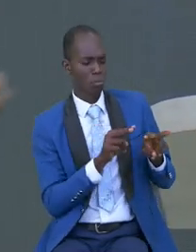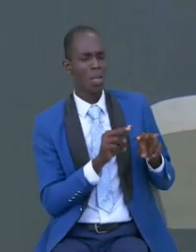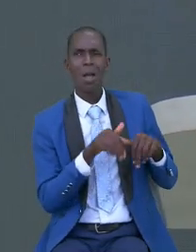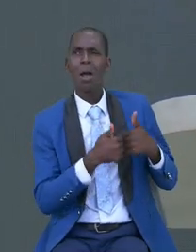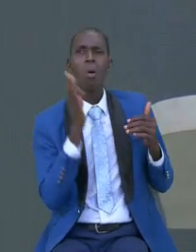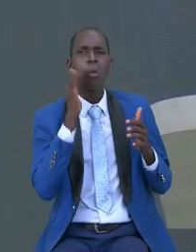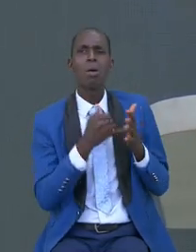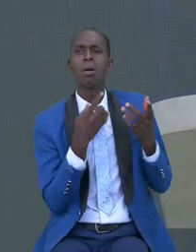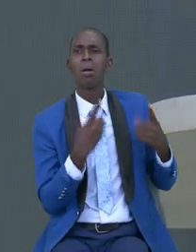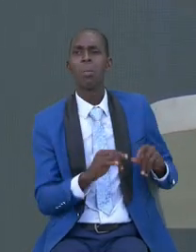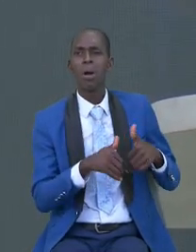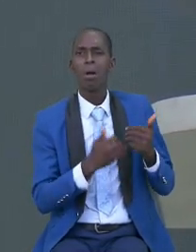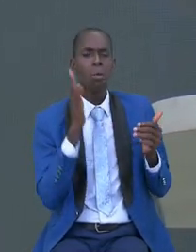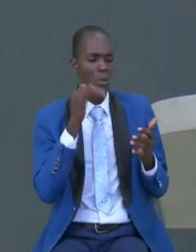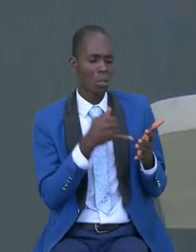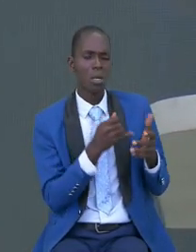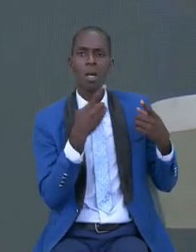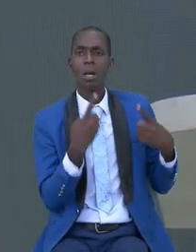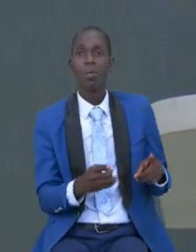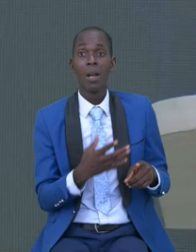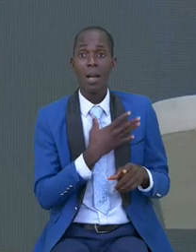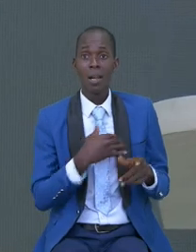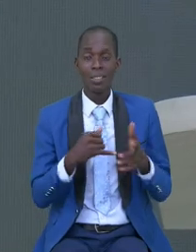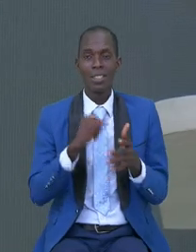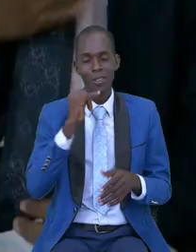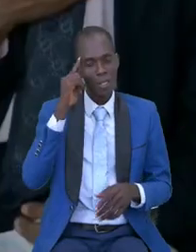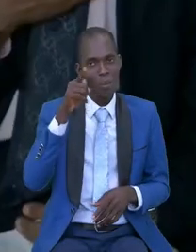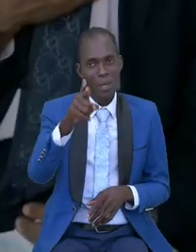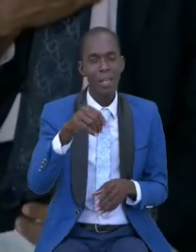be? How will that be? And it is for you.